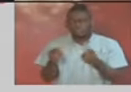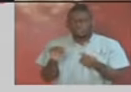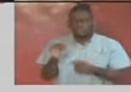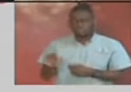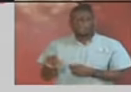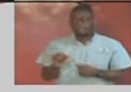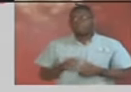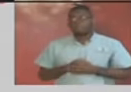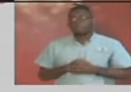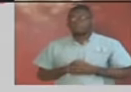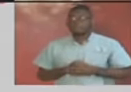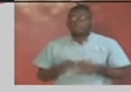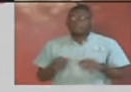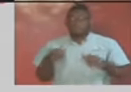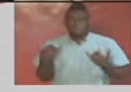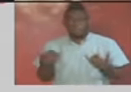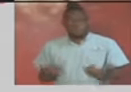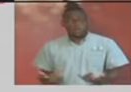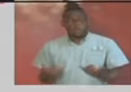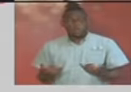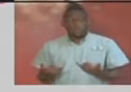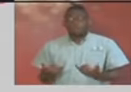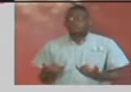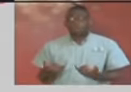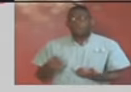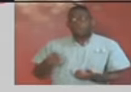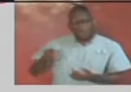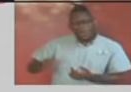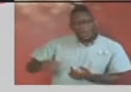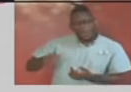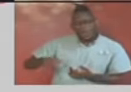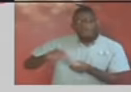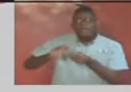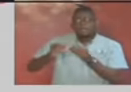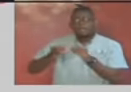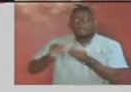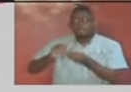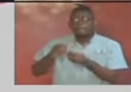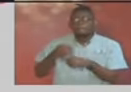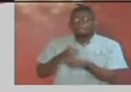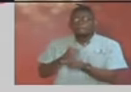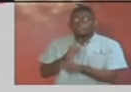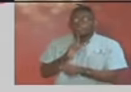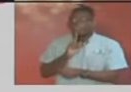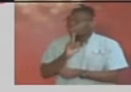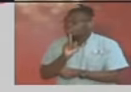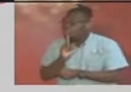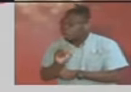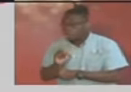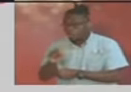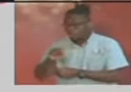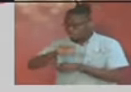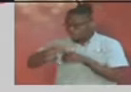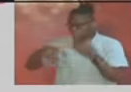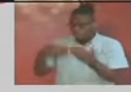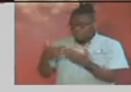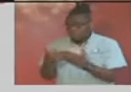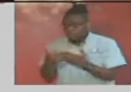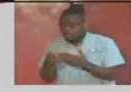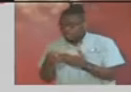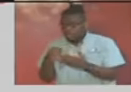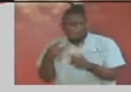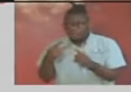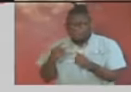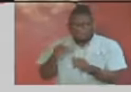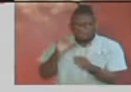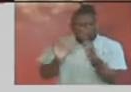low numbers. We can widen it a little bit because we want to catch all possible cases so we can get that number staying as low as we can